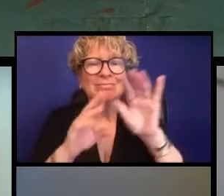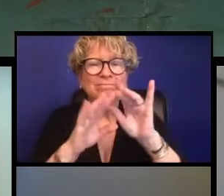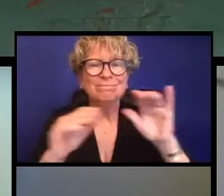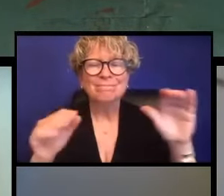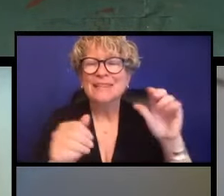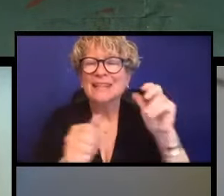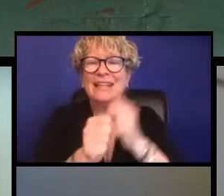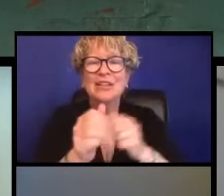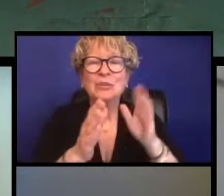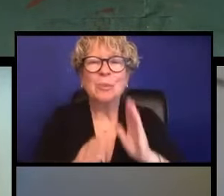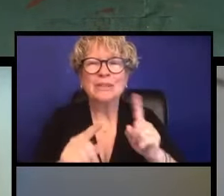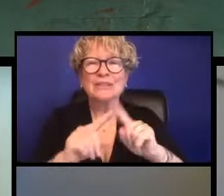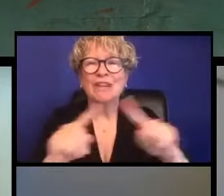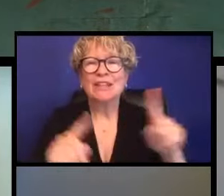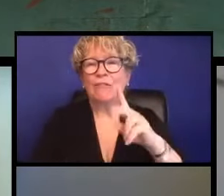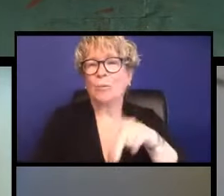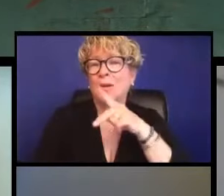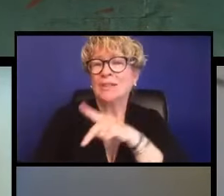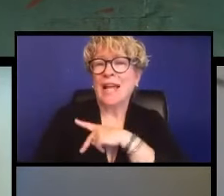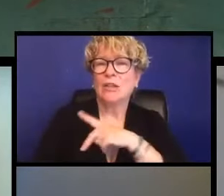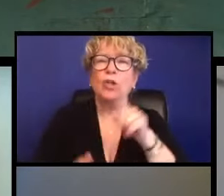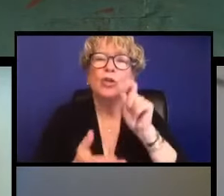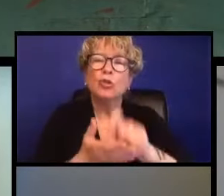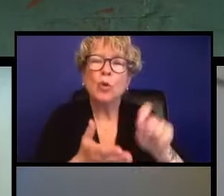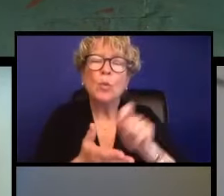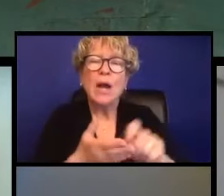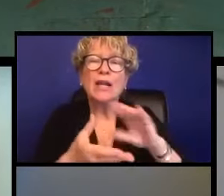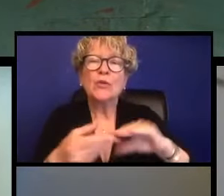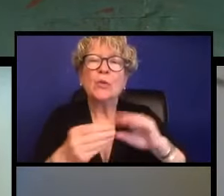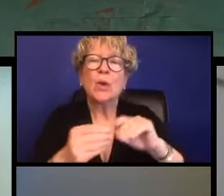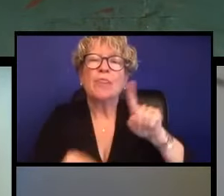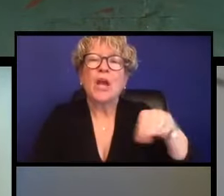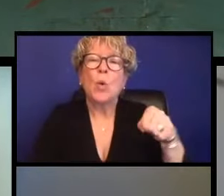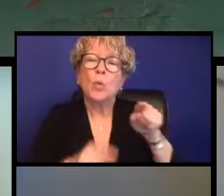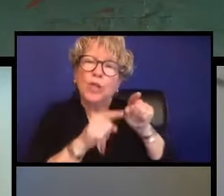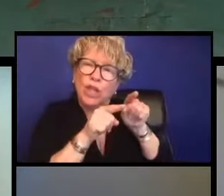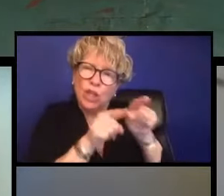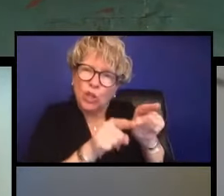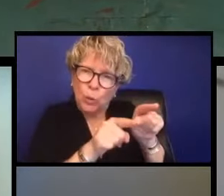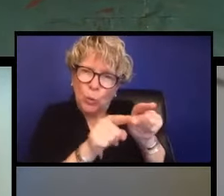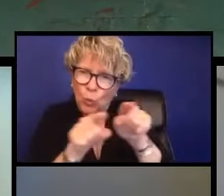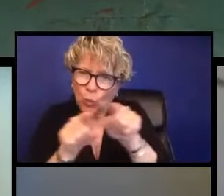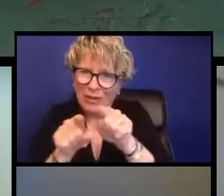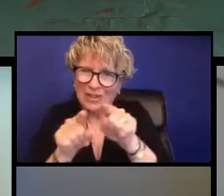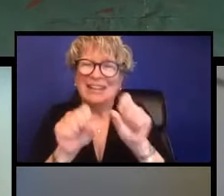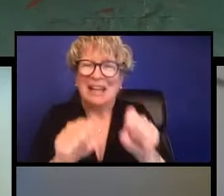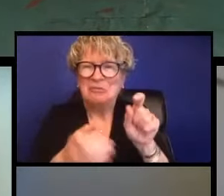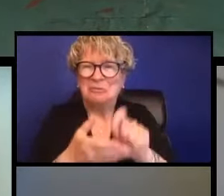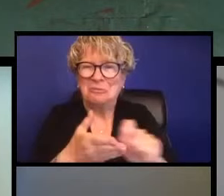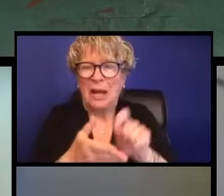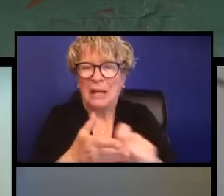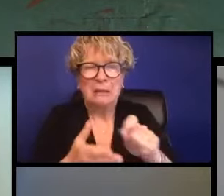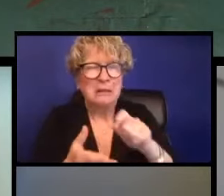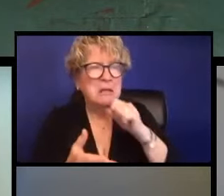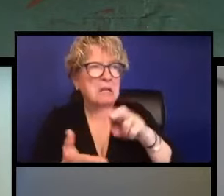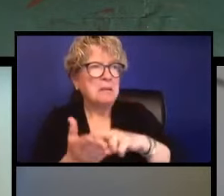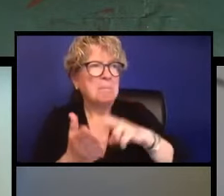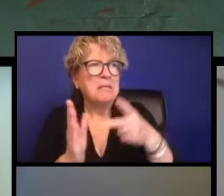different personality. Write the stories that only you can write. And to me, that doesn't mean that you need some